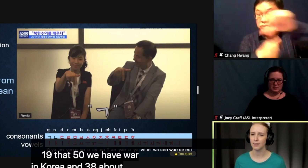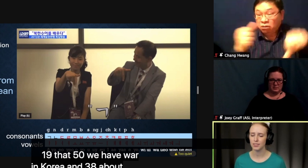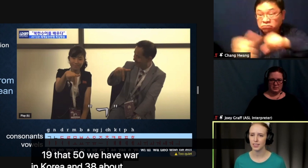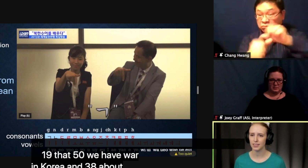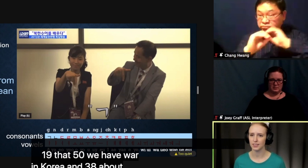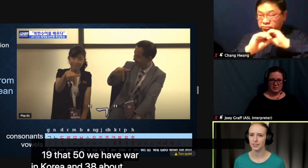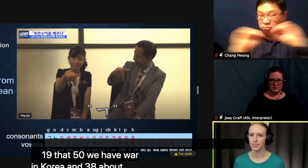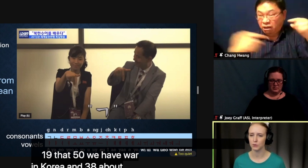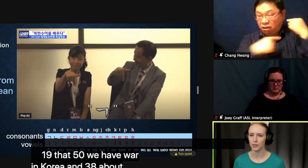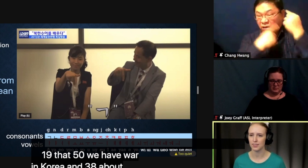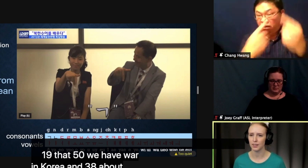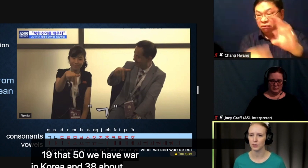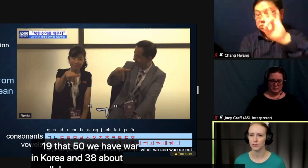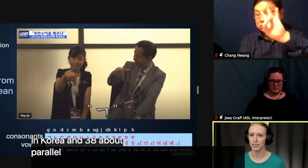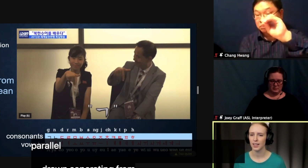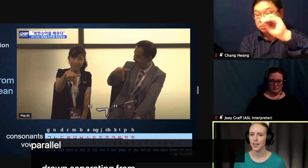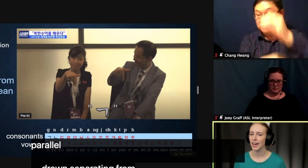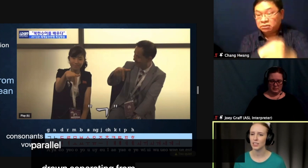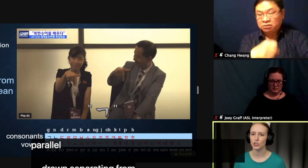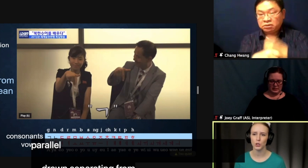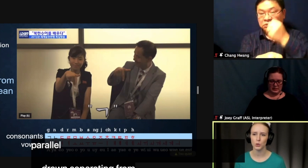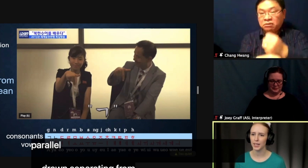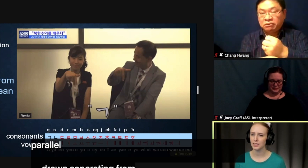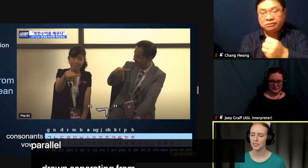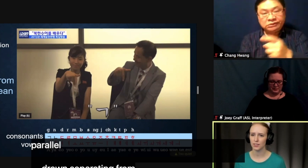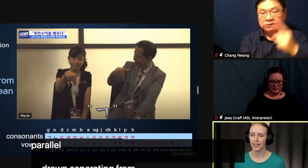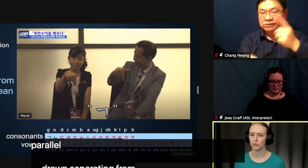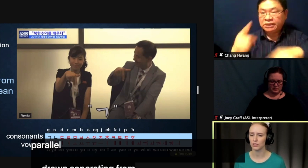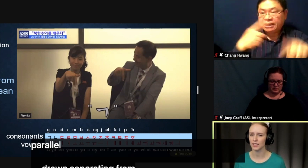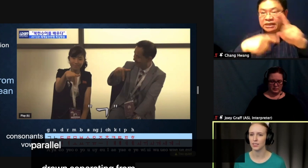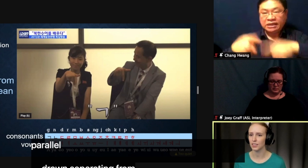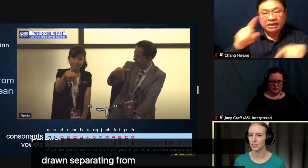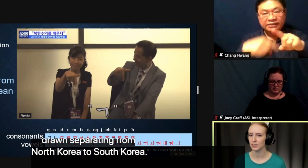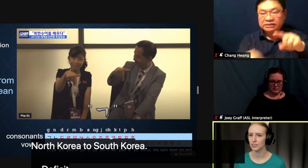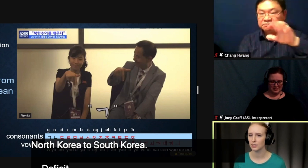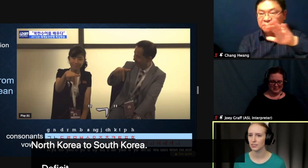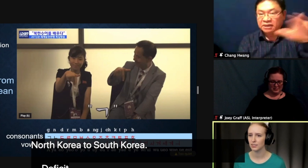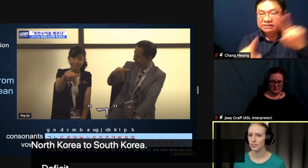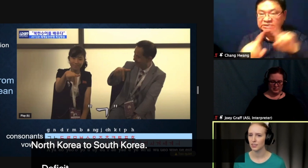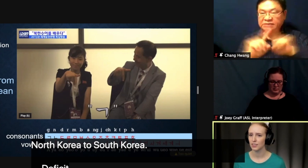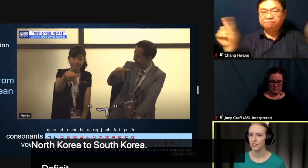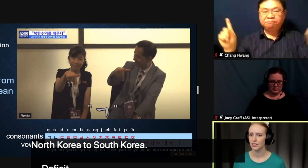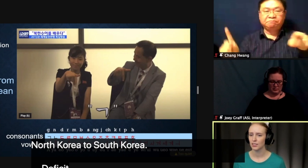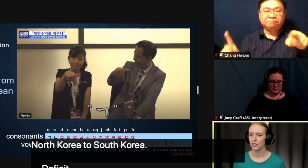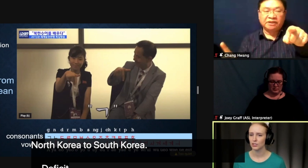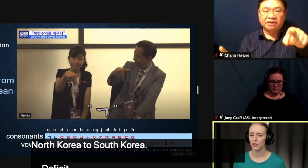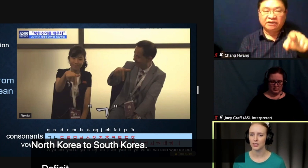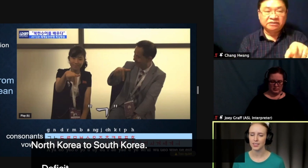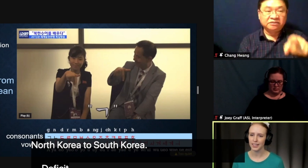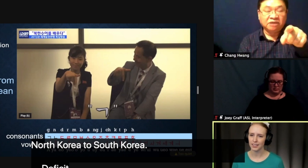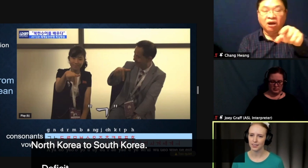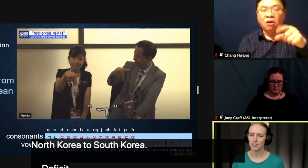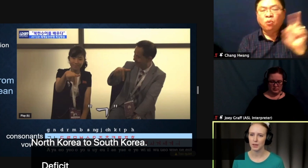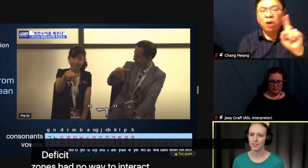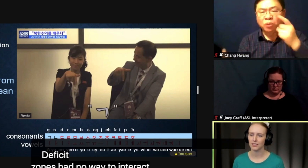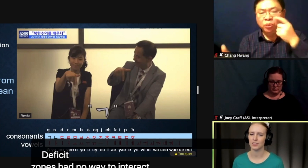Korea. The deaf citizens of North and South Korea had no way to interact for 70 years.